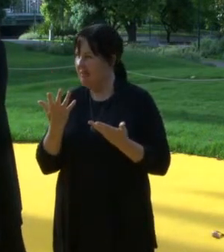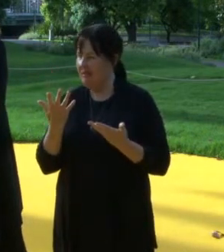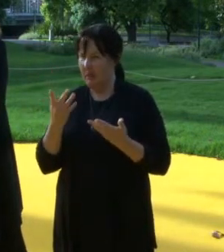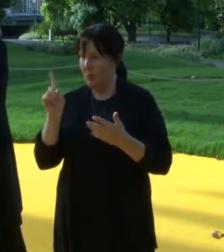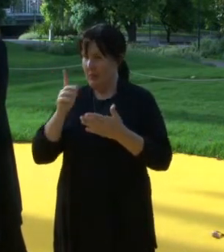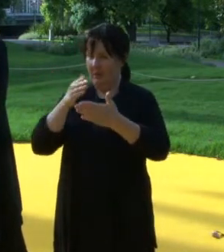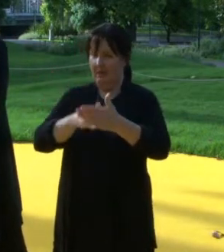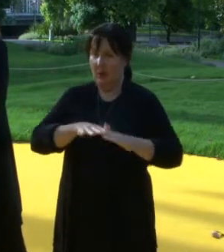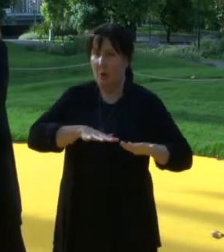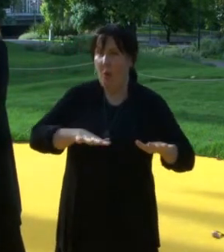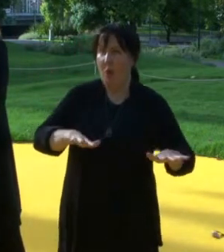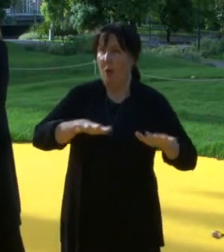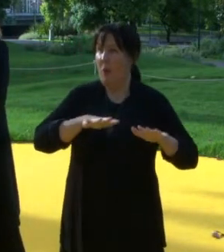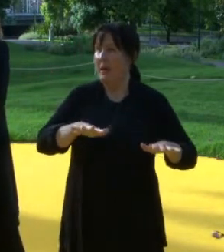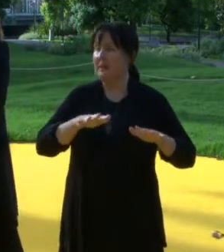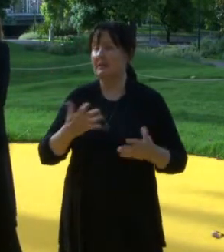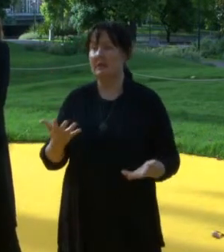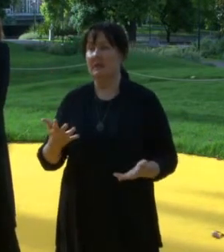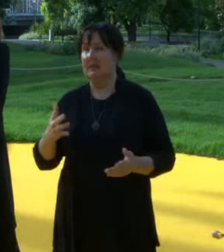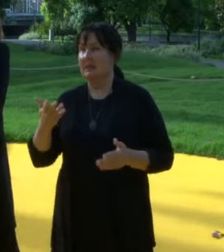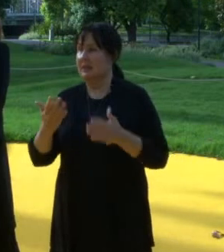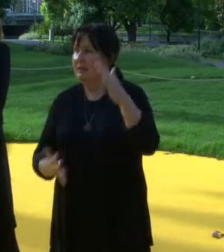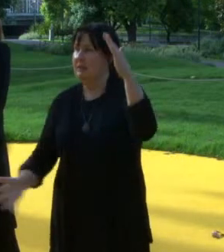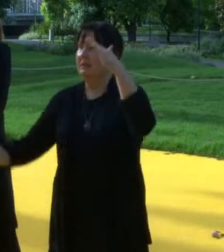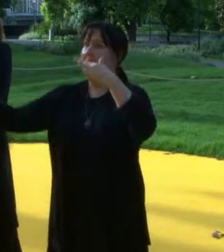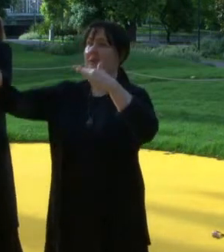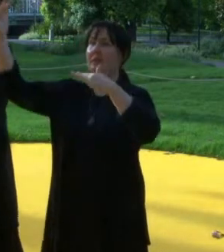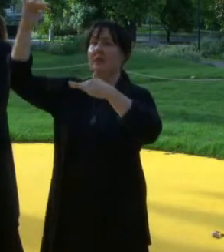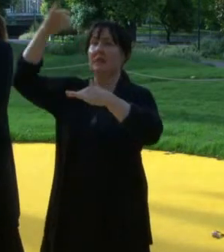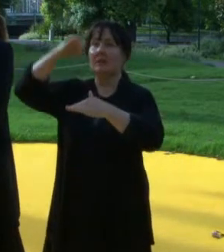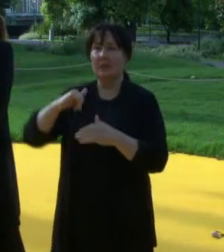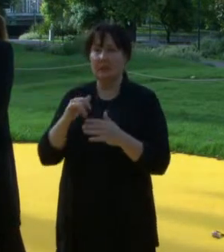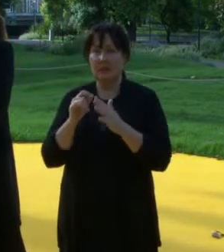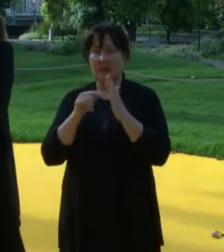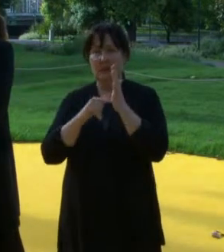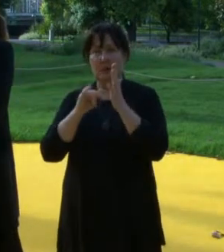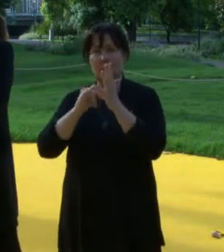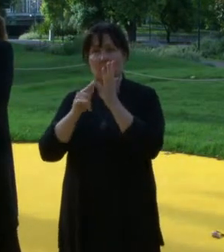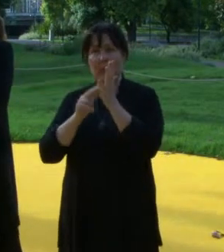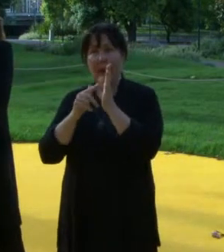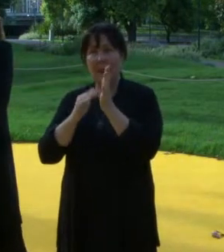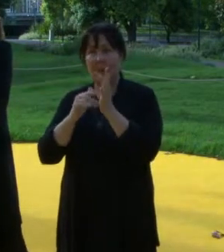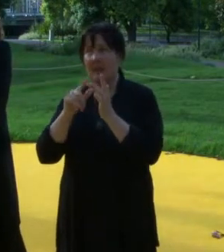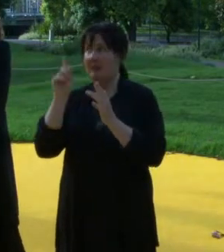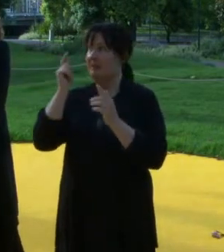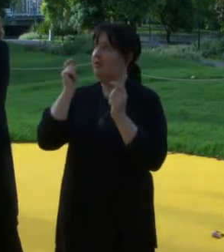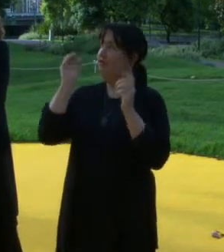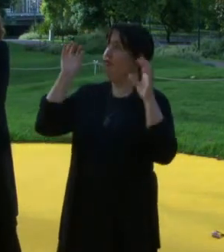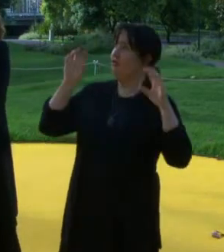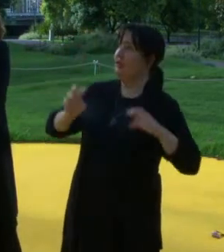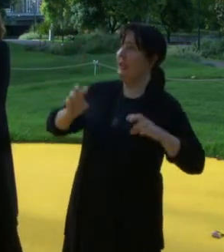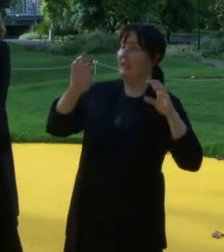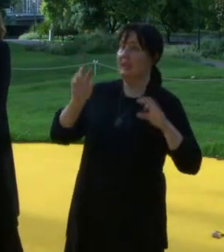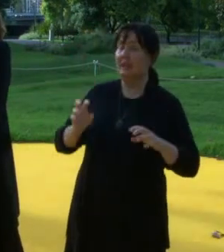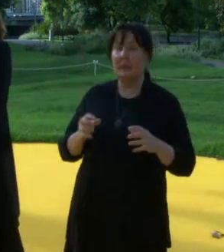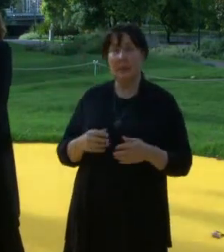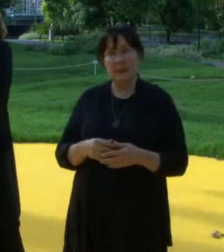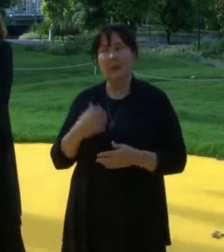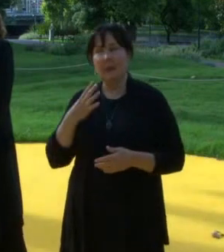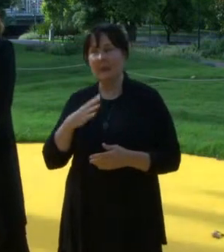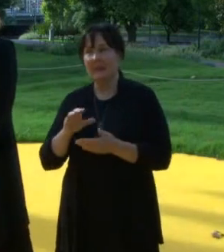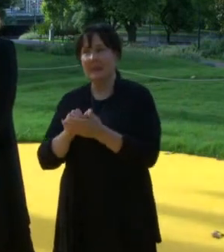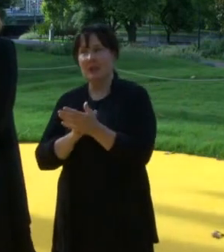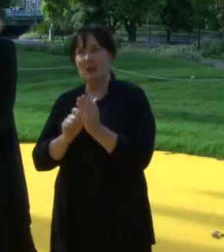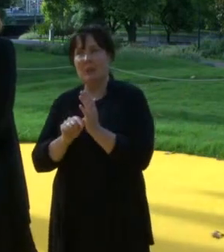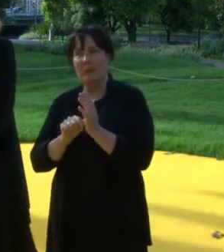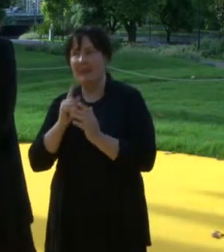warnings of tsunamis, there was almost rain today. So I'd like to take a moment to thank our